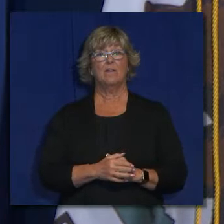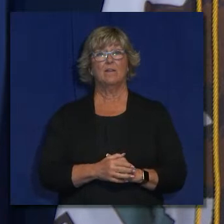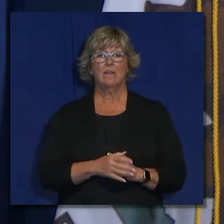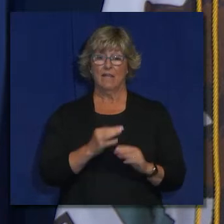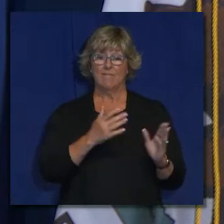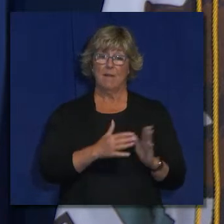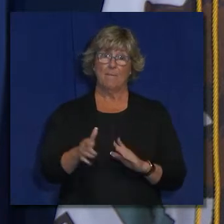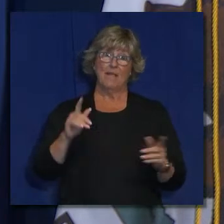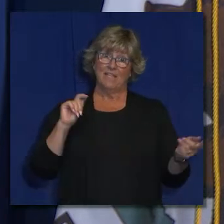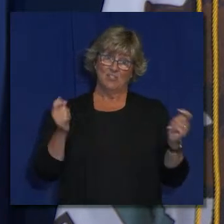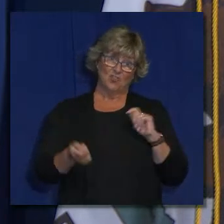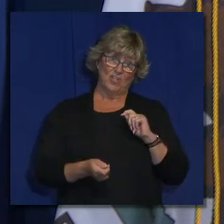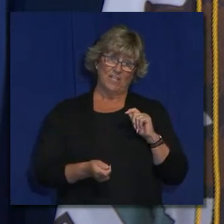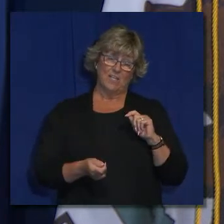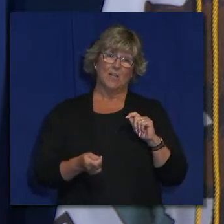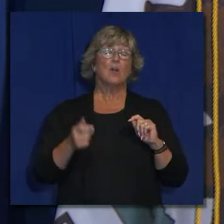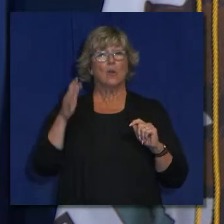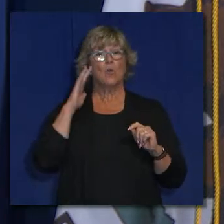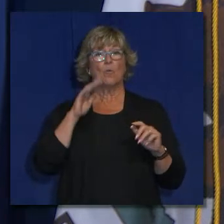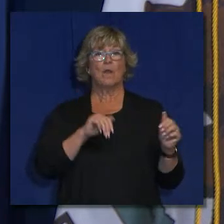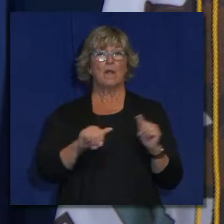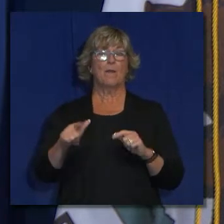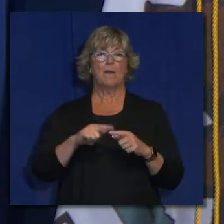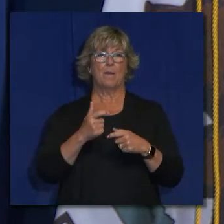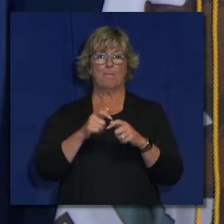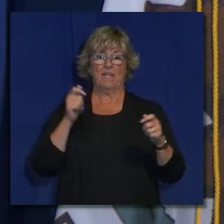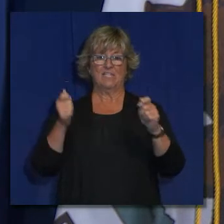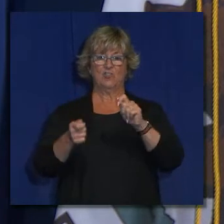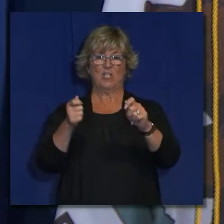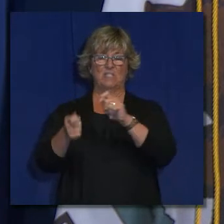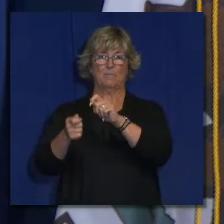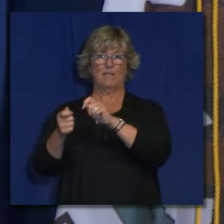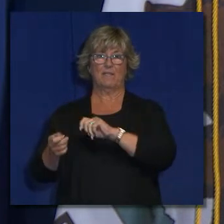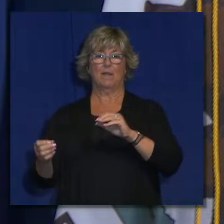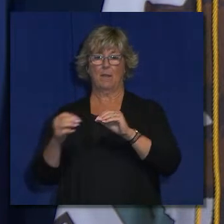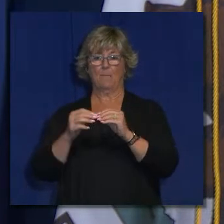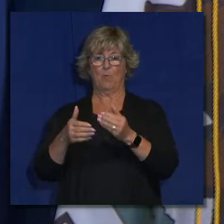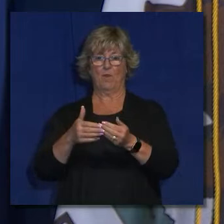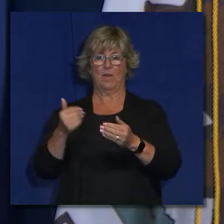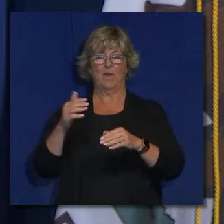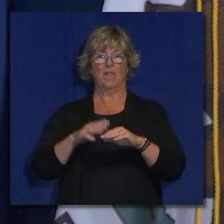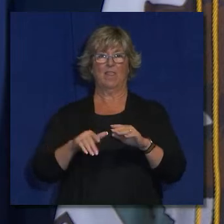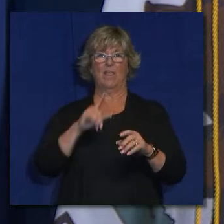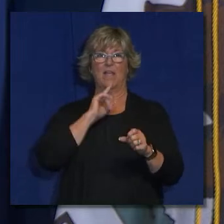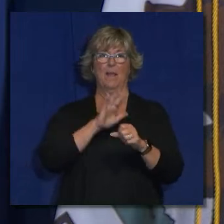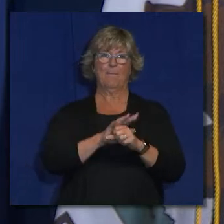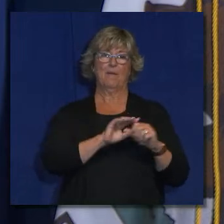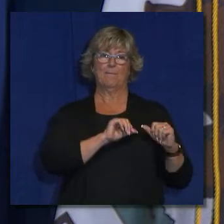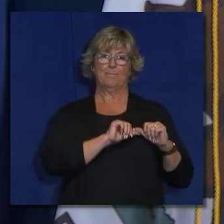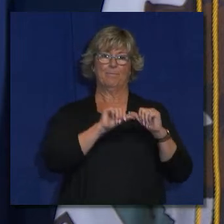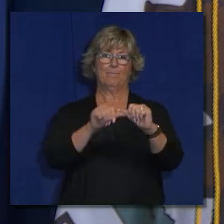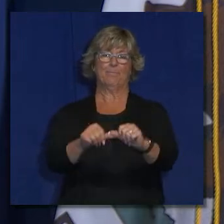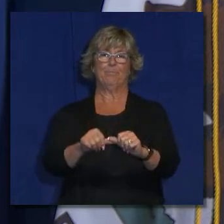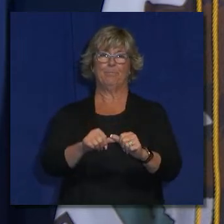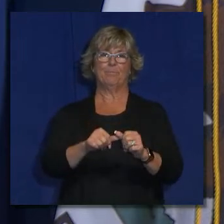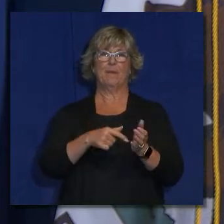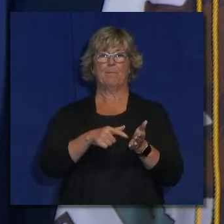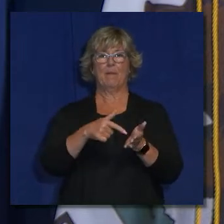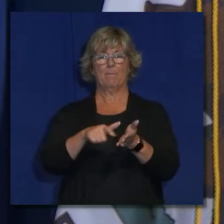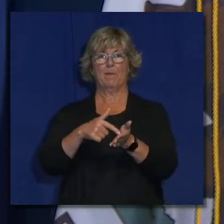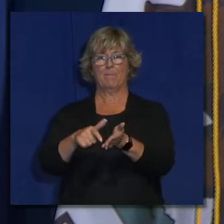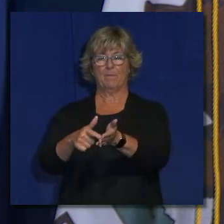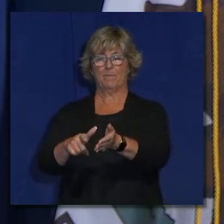plans change, we will be able to make adjustments more easily than when we commit to ongoing